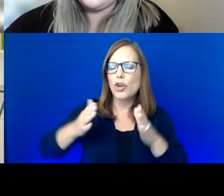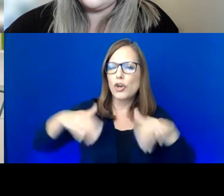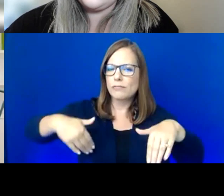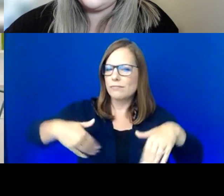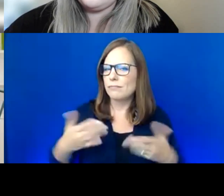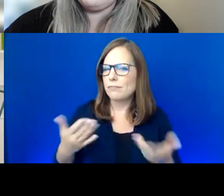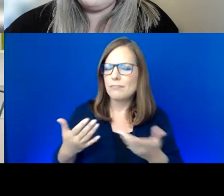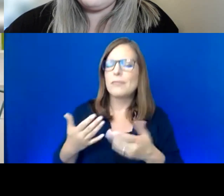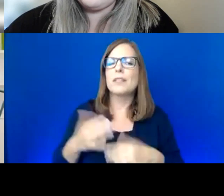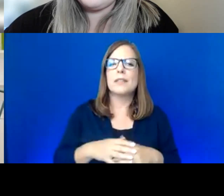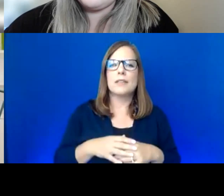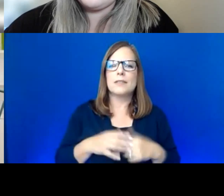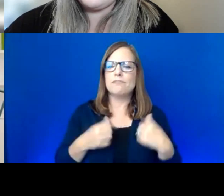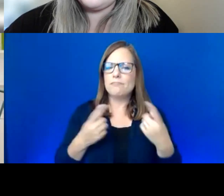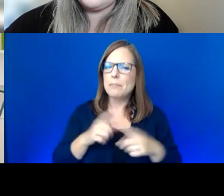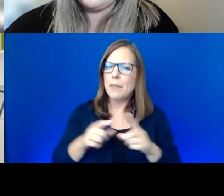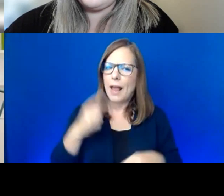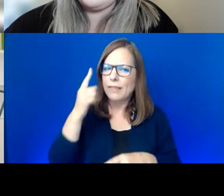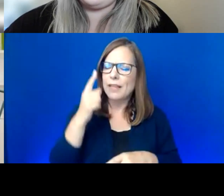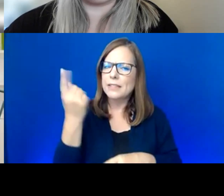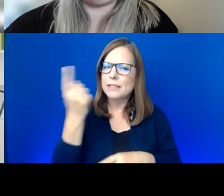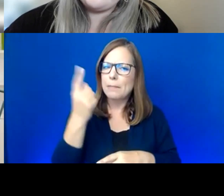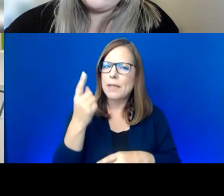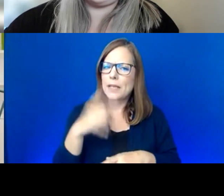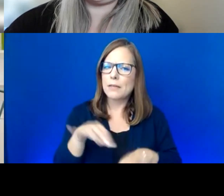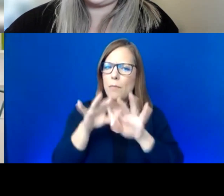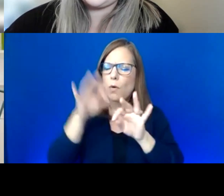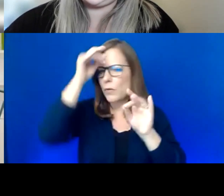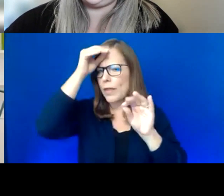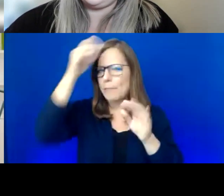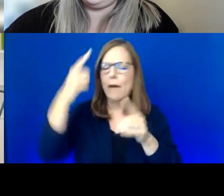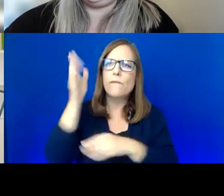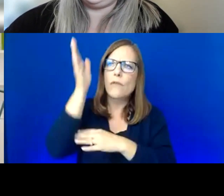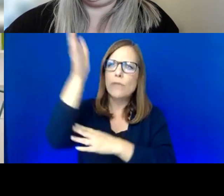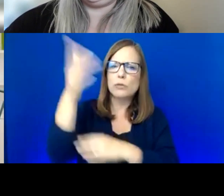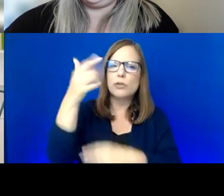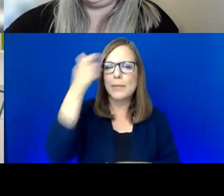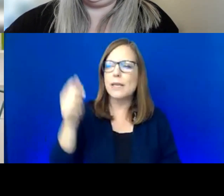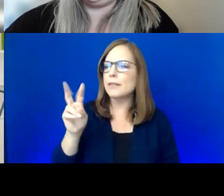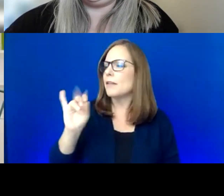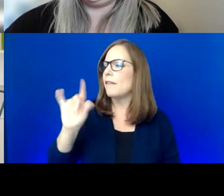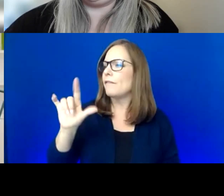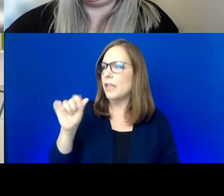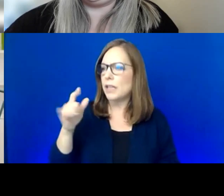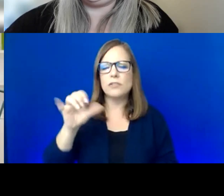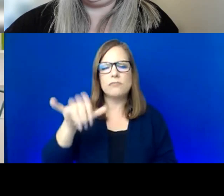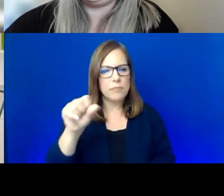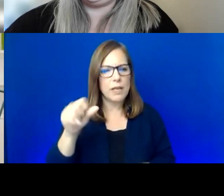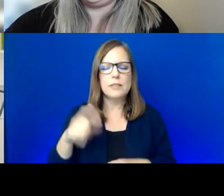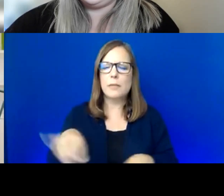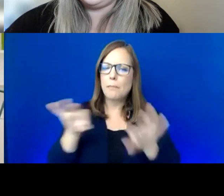certainly something to think about for future planning, because they play a important and emerging role